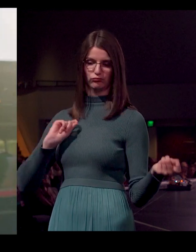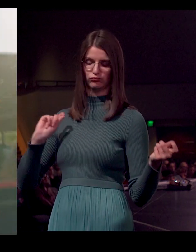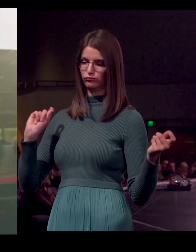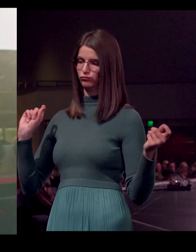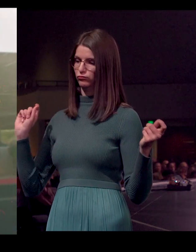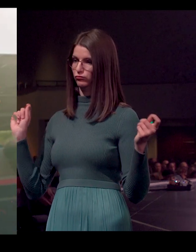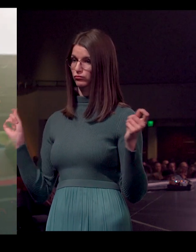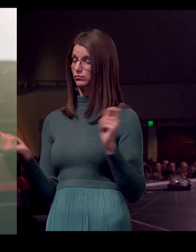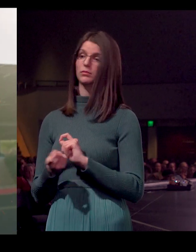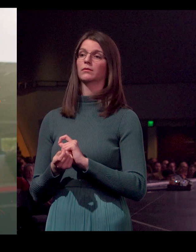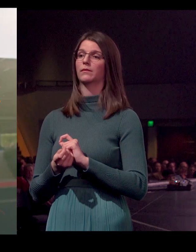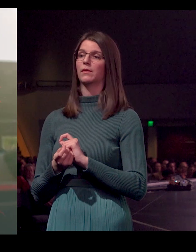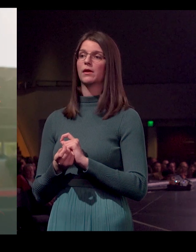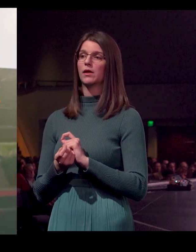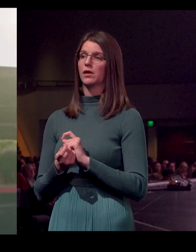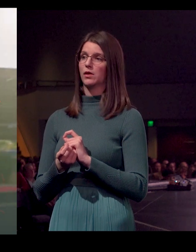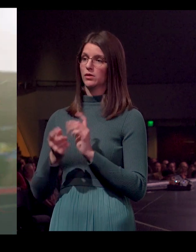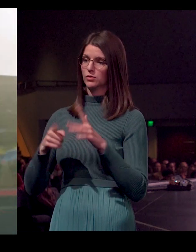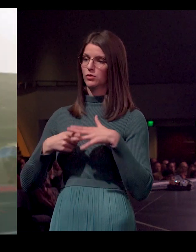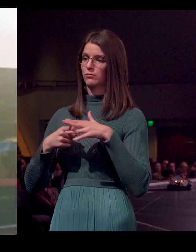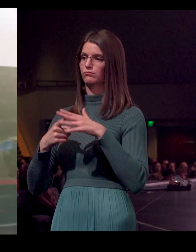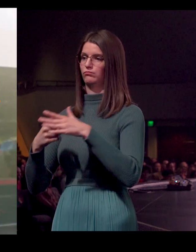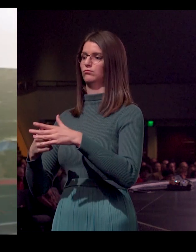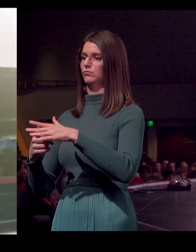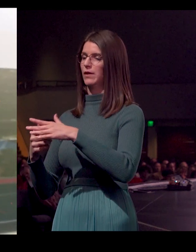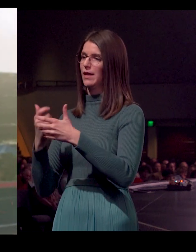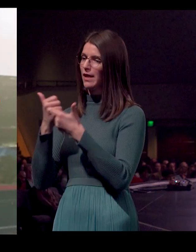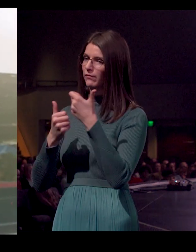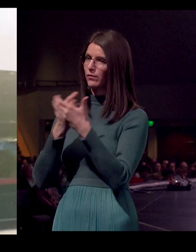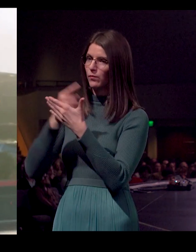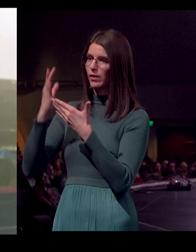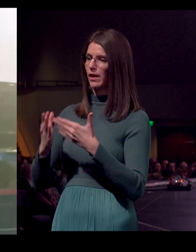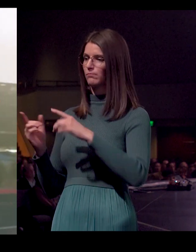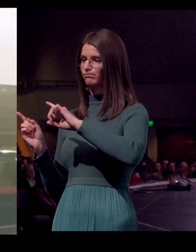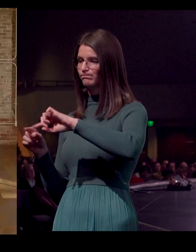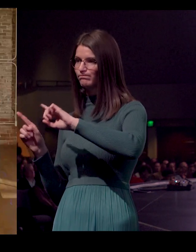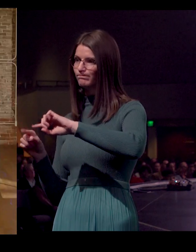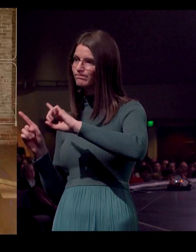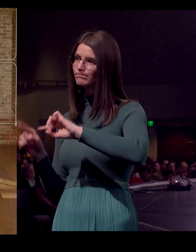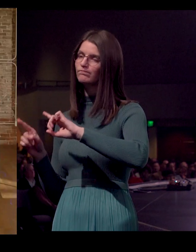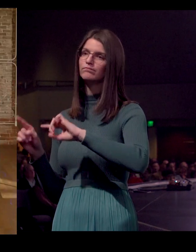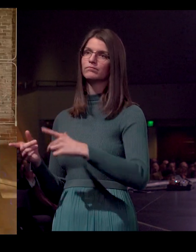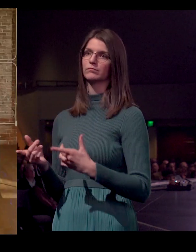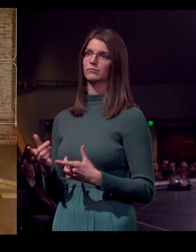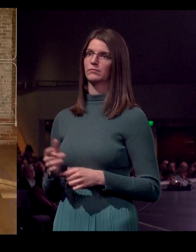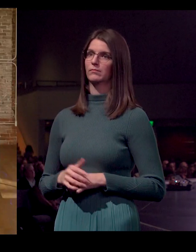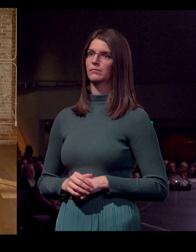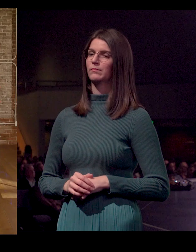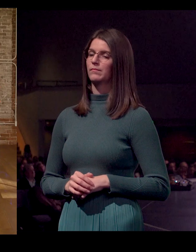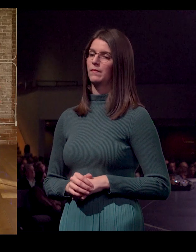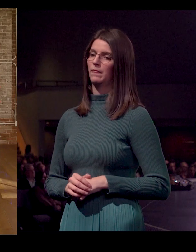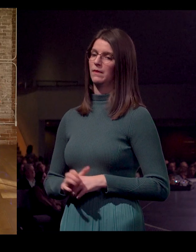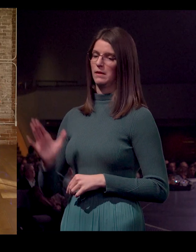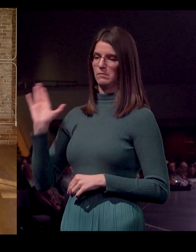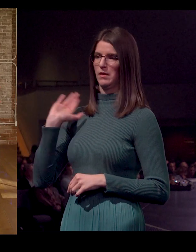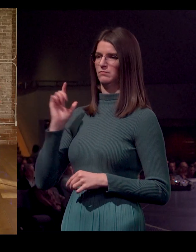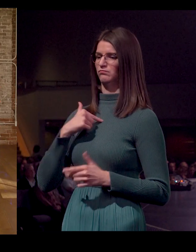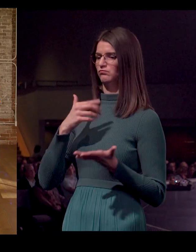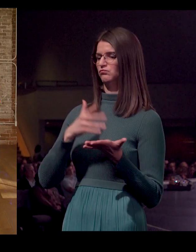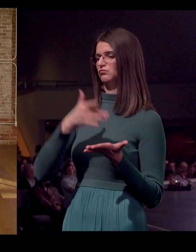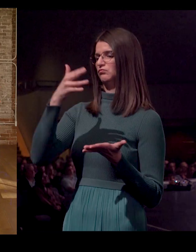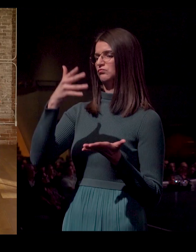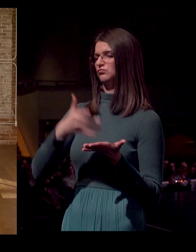weekend. For someone that, you know, hardly ever went to church before, and if I looked at, we go on